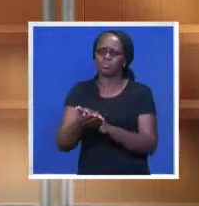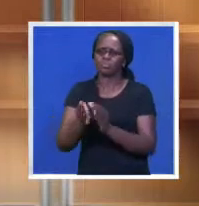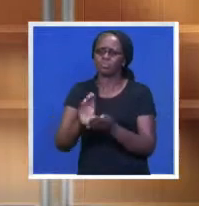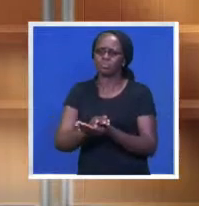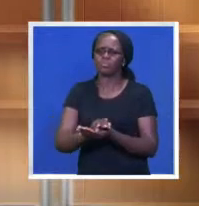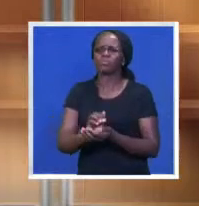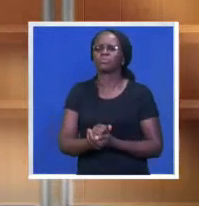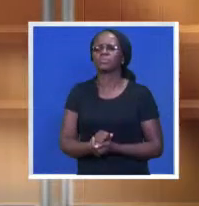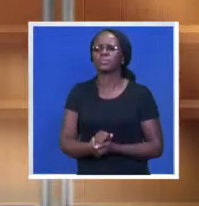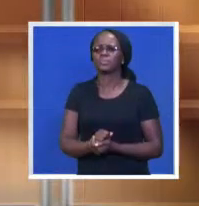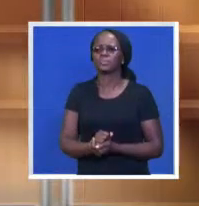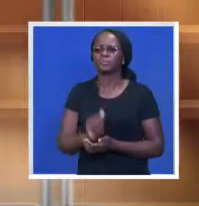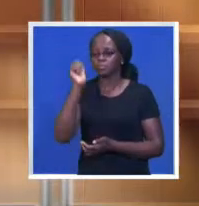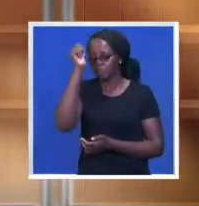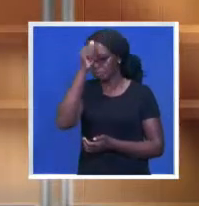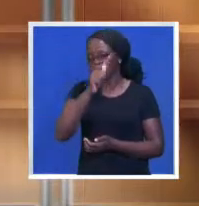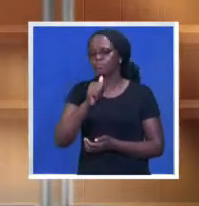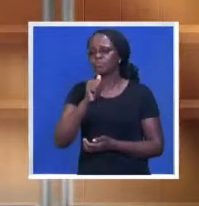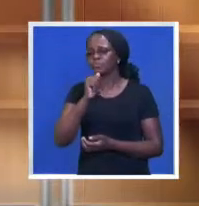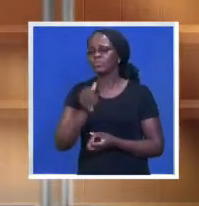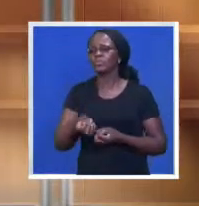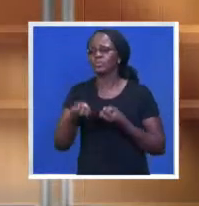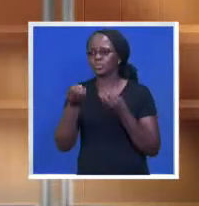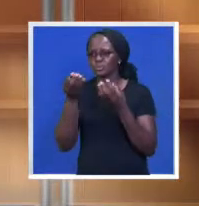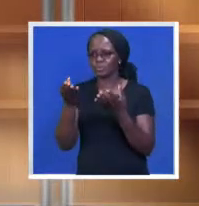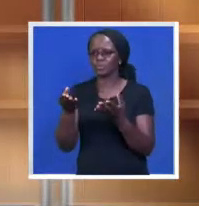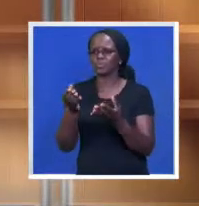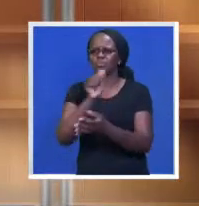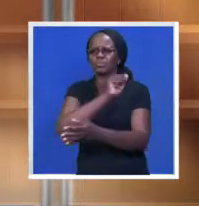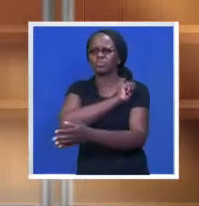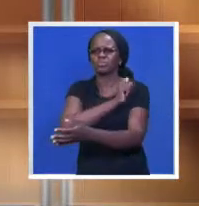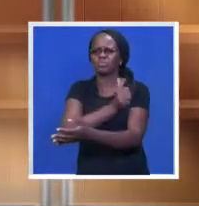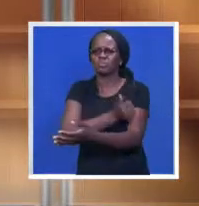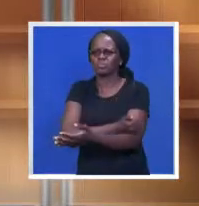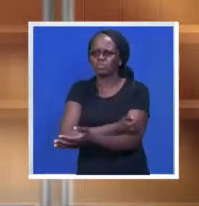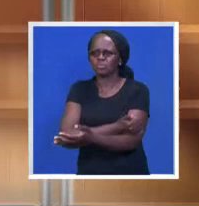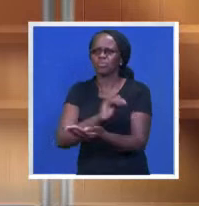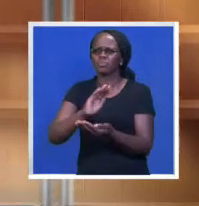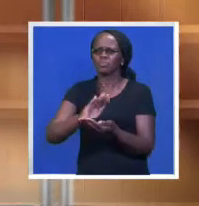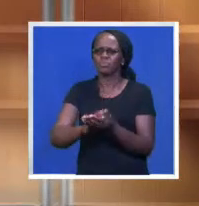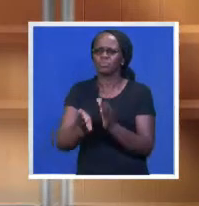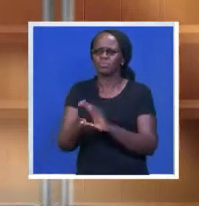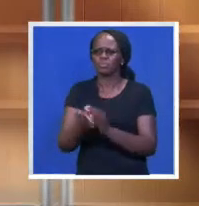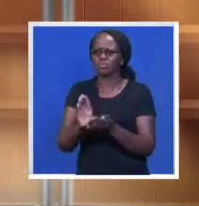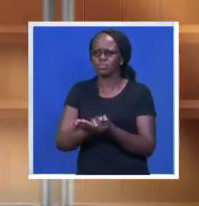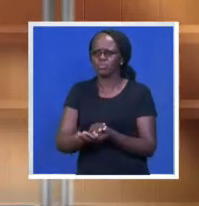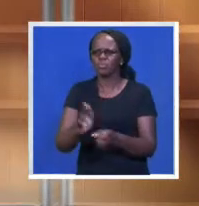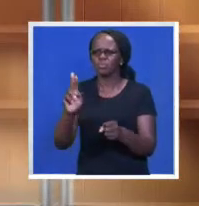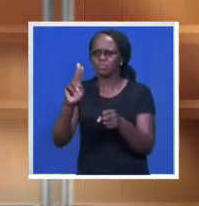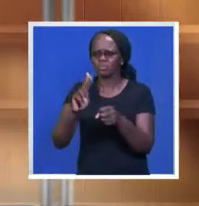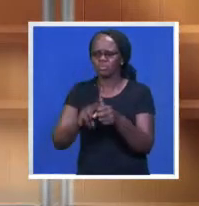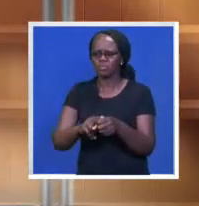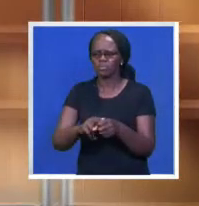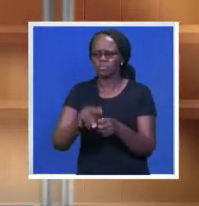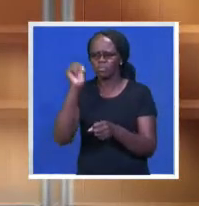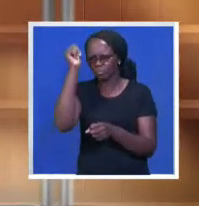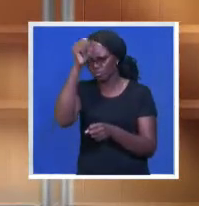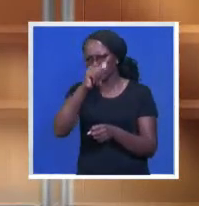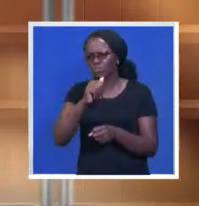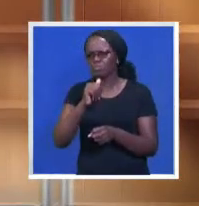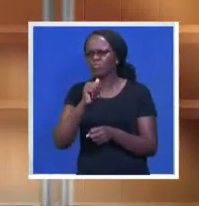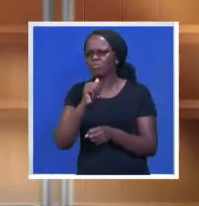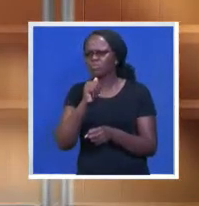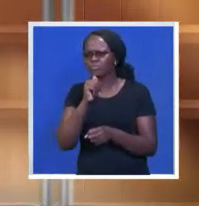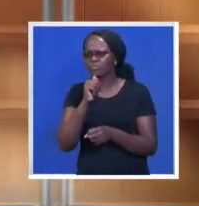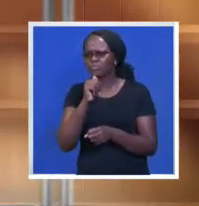us authority over creation, but God also expects us to be responsible with or on